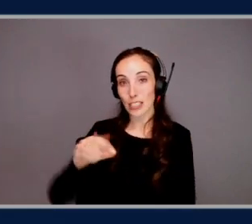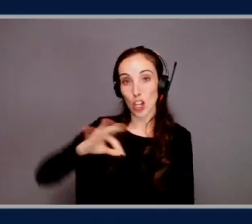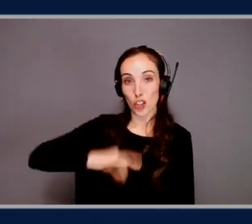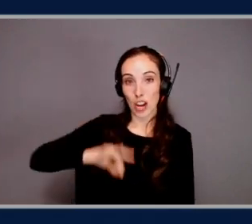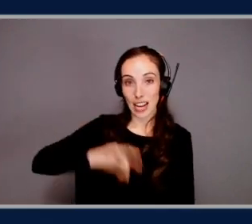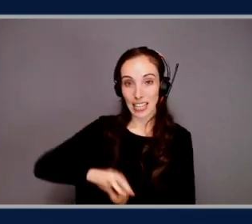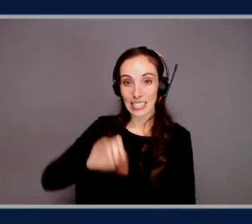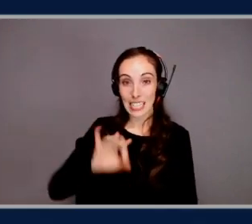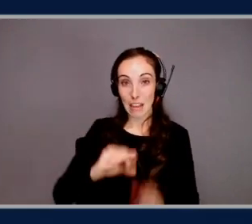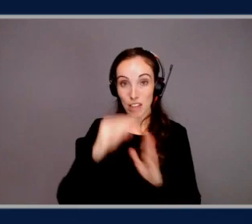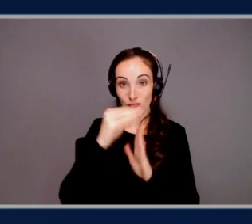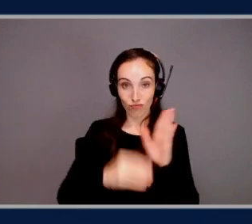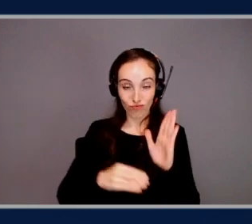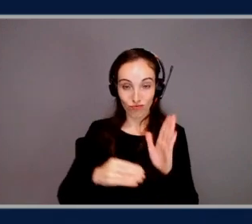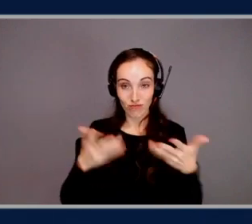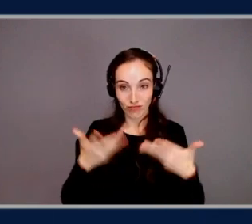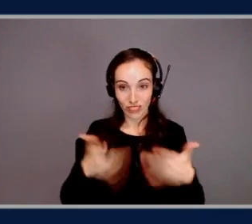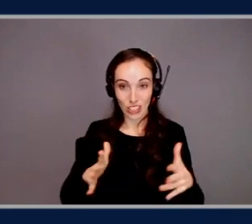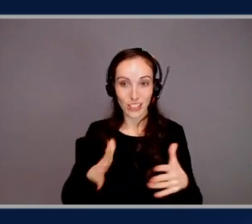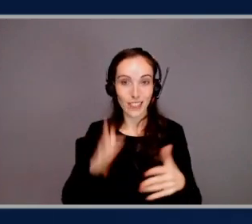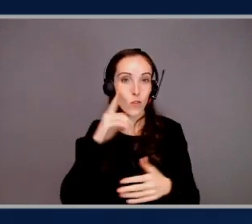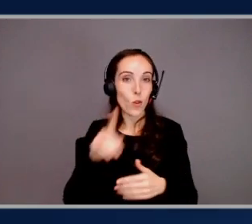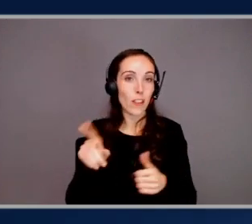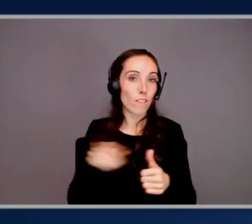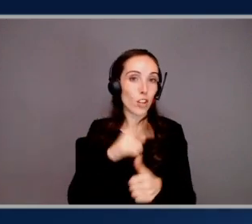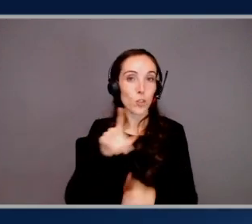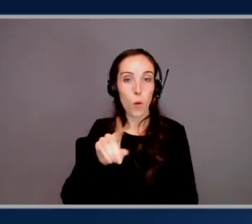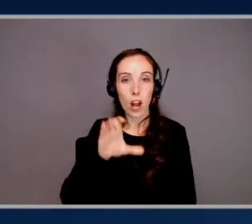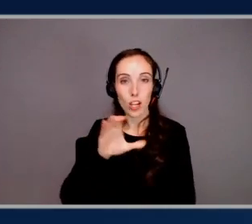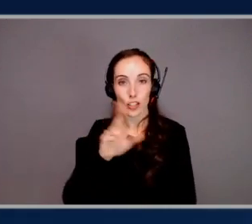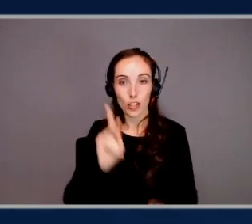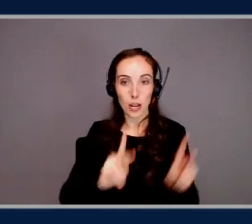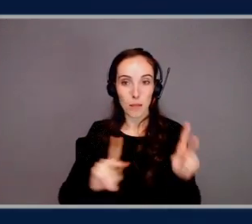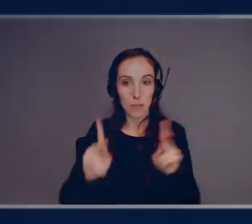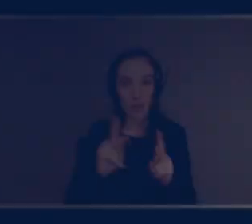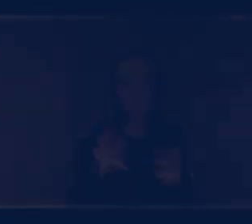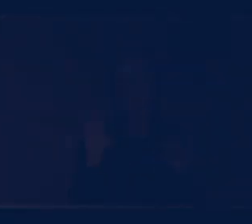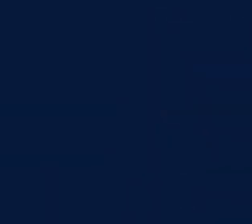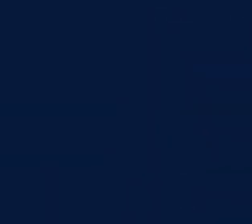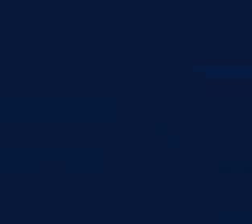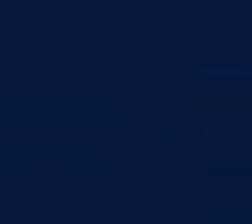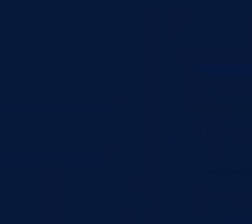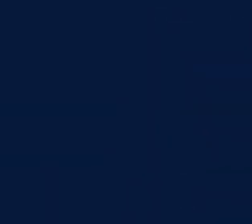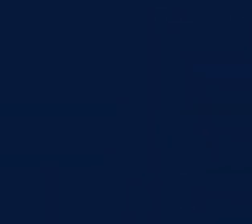completing that survey if you're one of the first 100 people, and we have more from repos coming up after this.